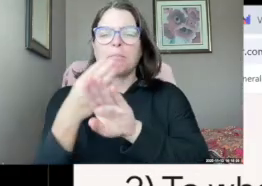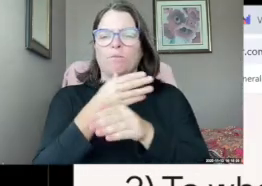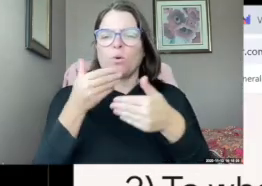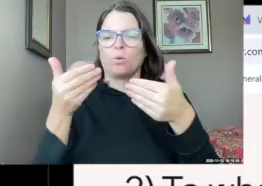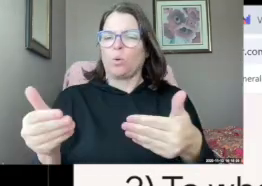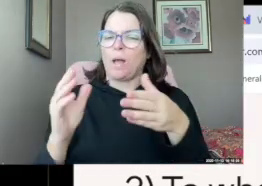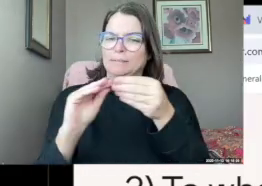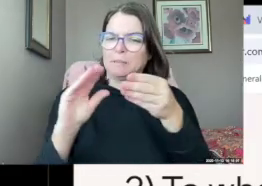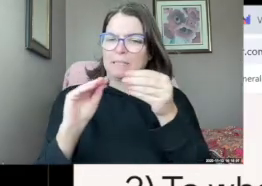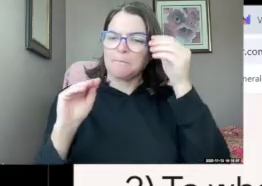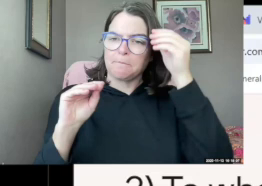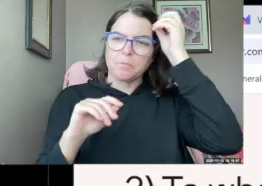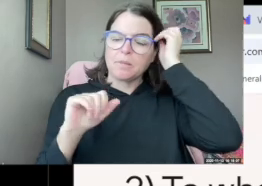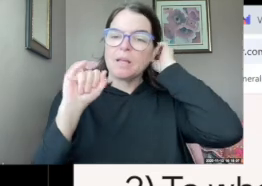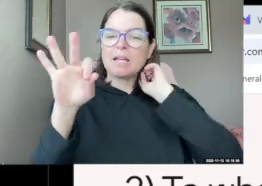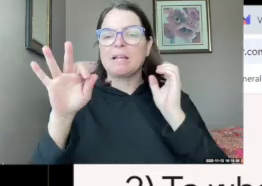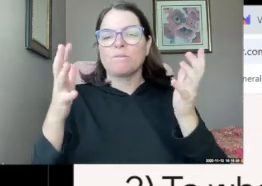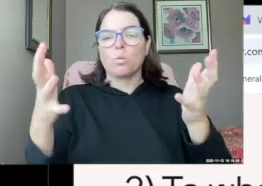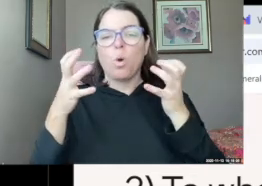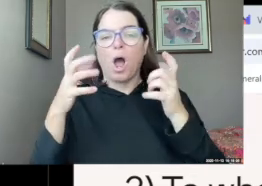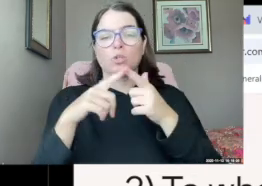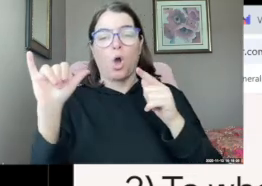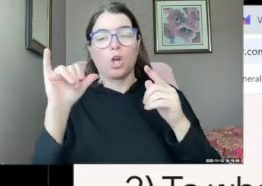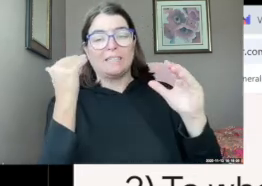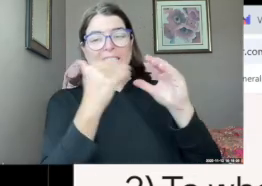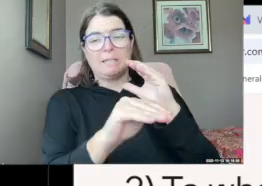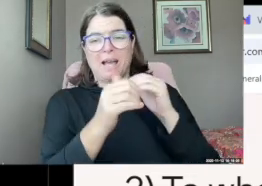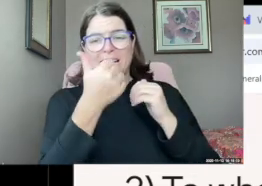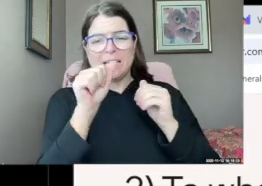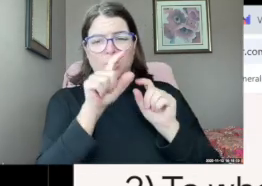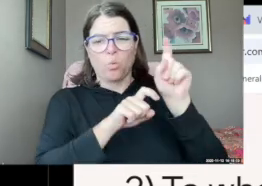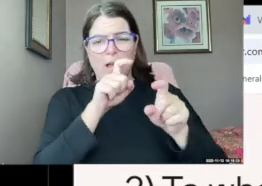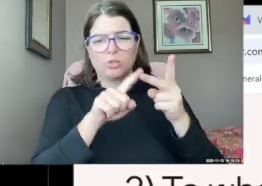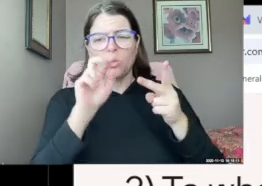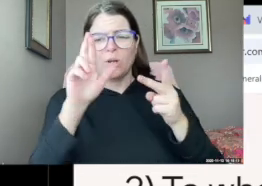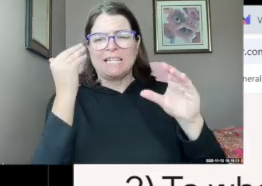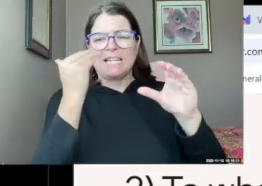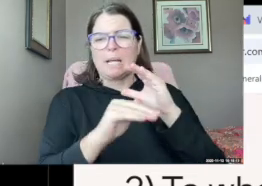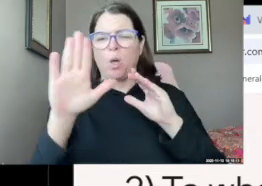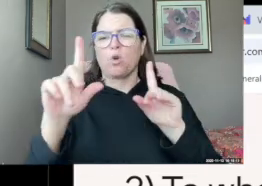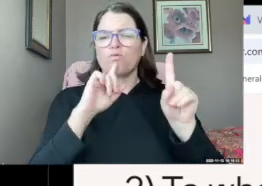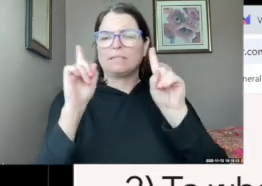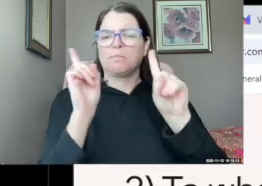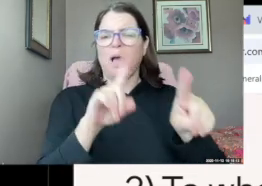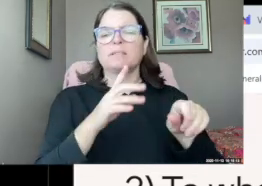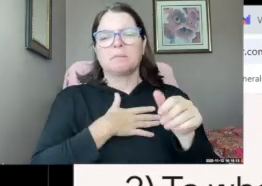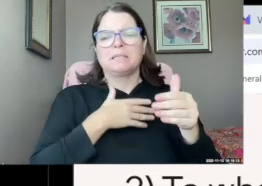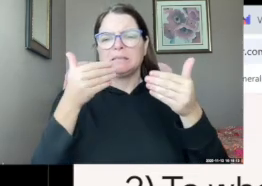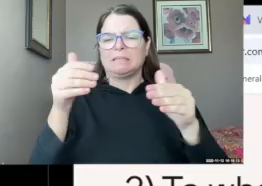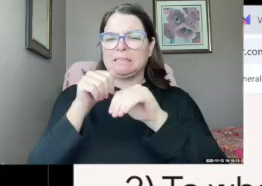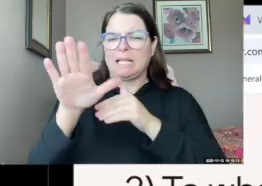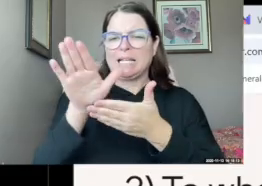have one, before speaking. If you would like to email questions or